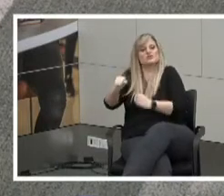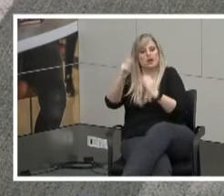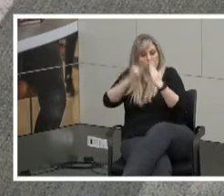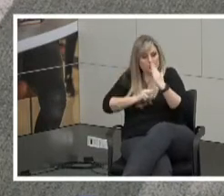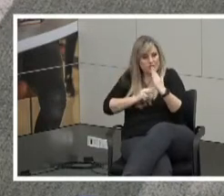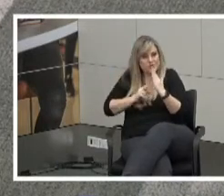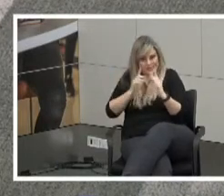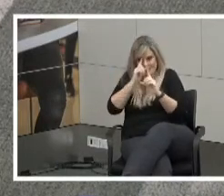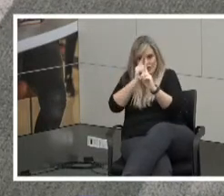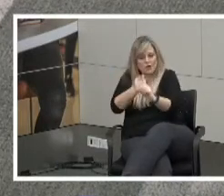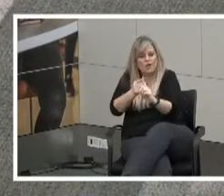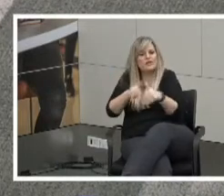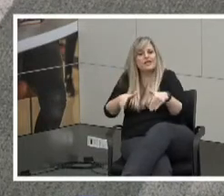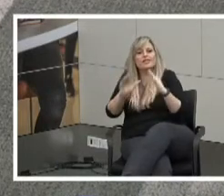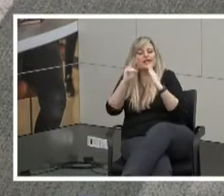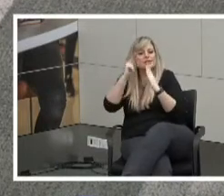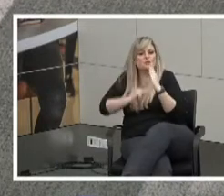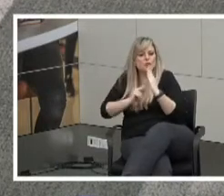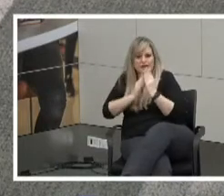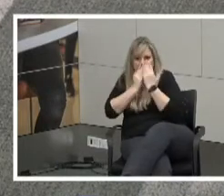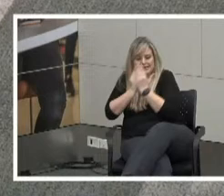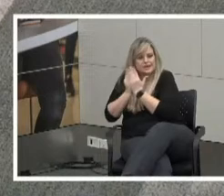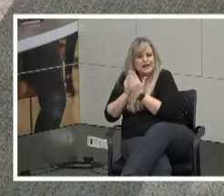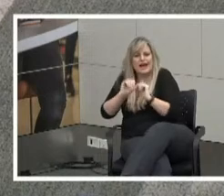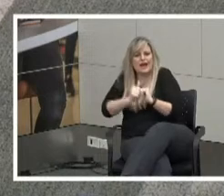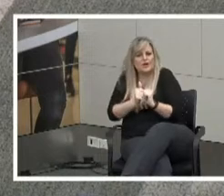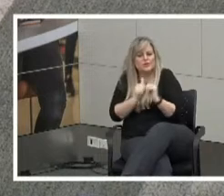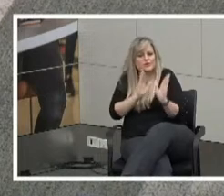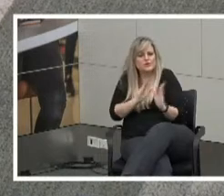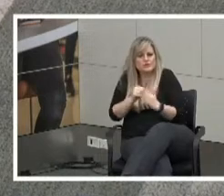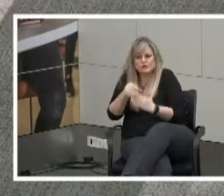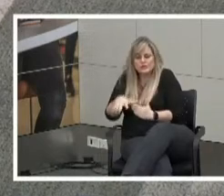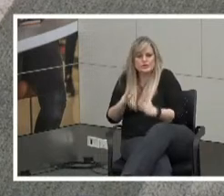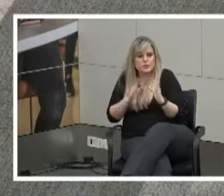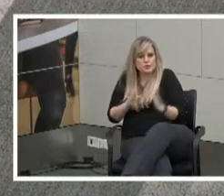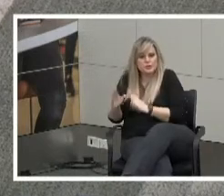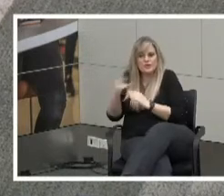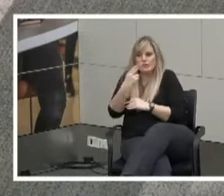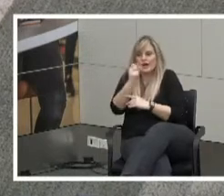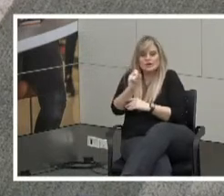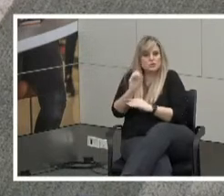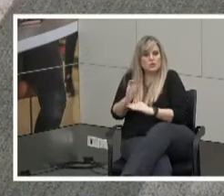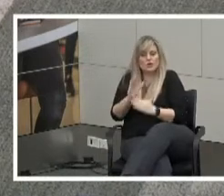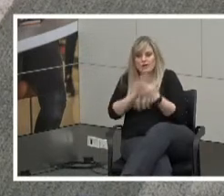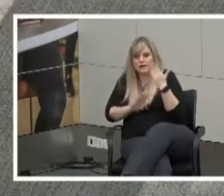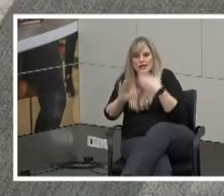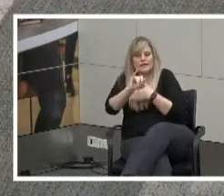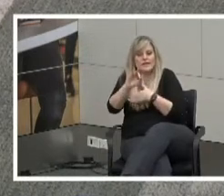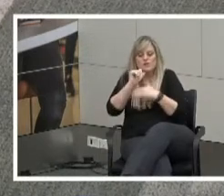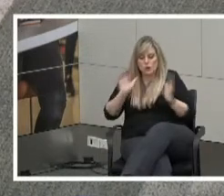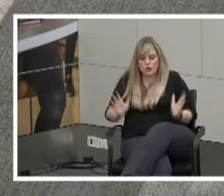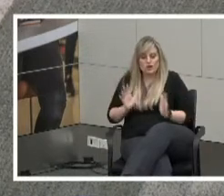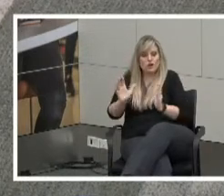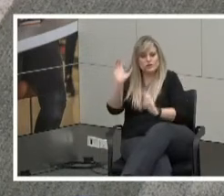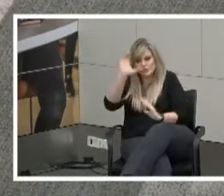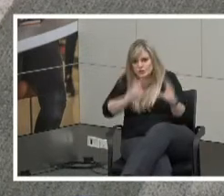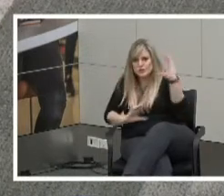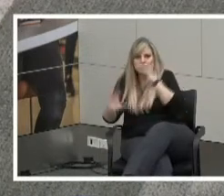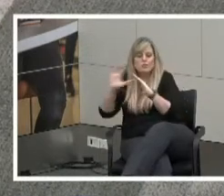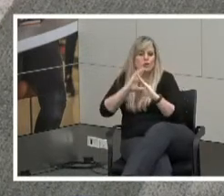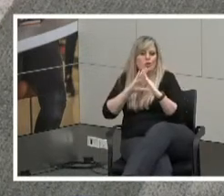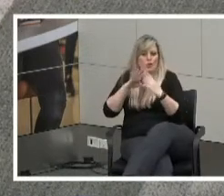read books how will students be prepared for high school or higher education if they're not encouraged to explore in their